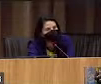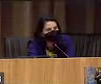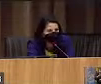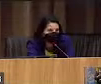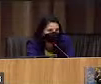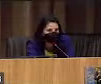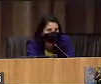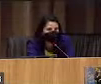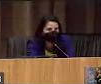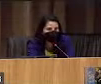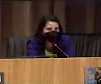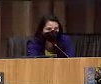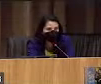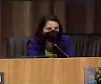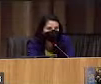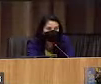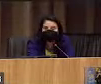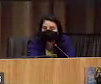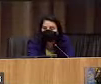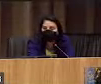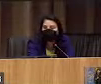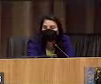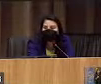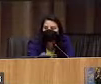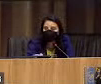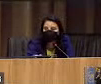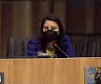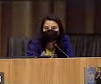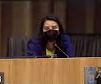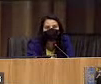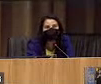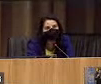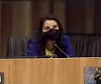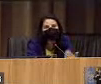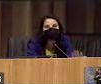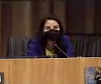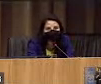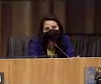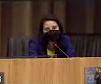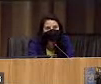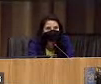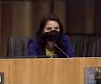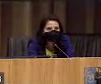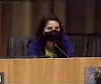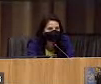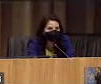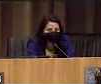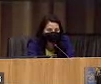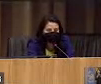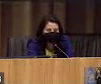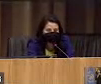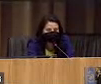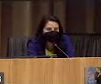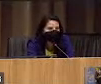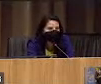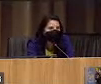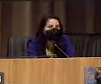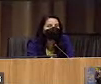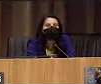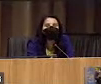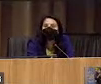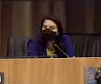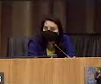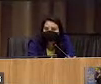they have an investigation report in our system, and we use this to follow